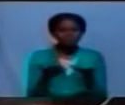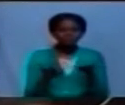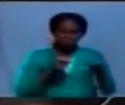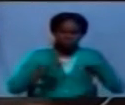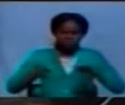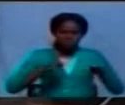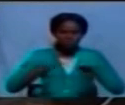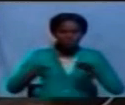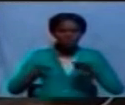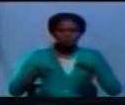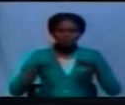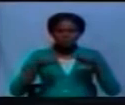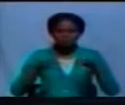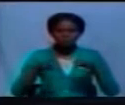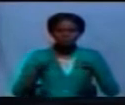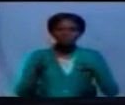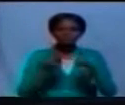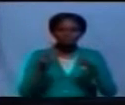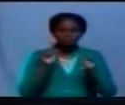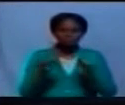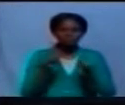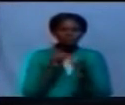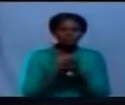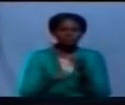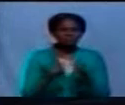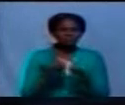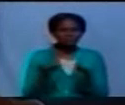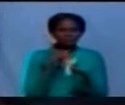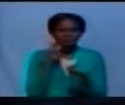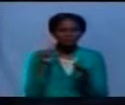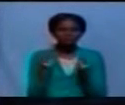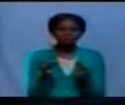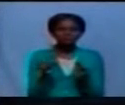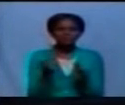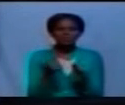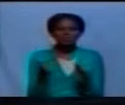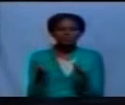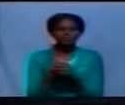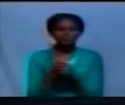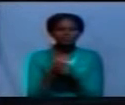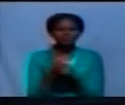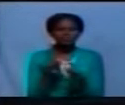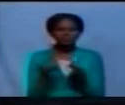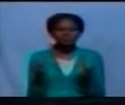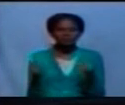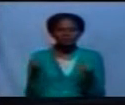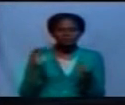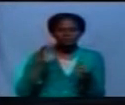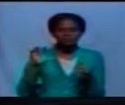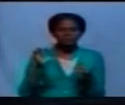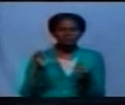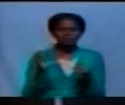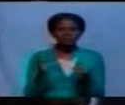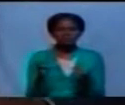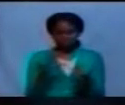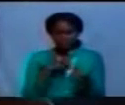got a brand that people are able to trust, but not to say that the other brands are not trusted, because the sector is fairly